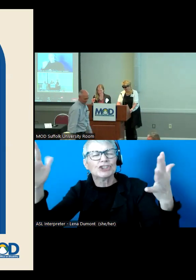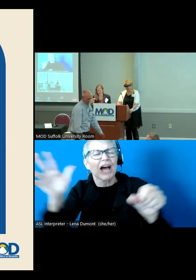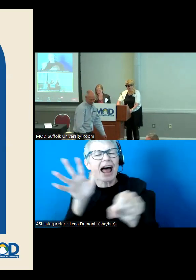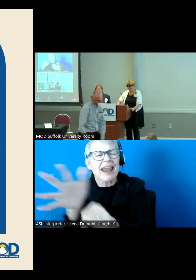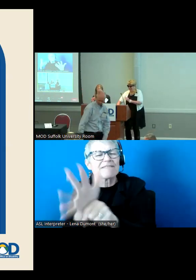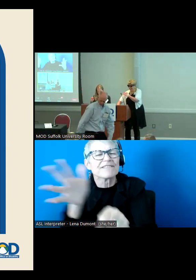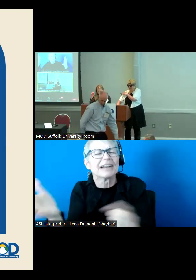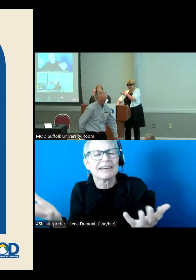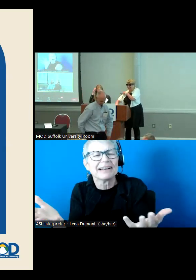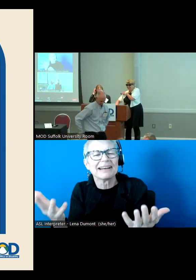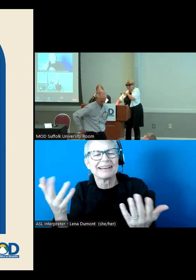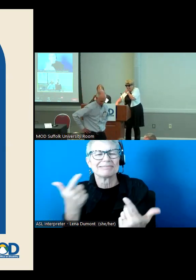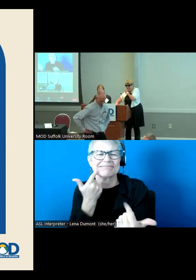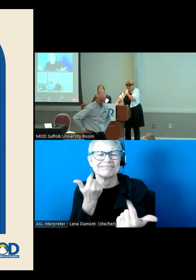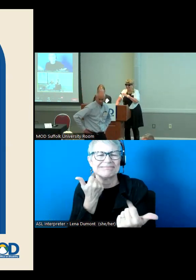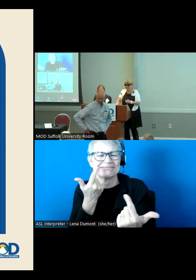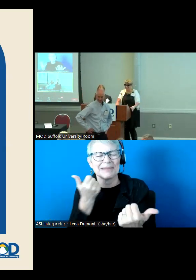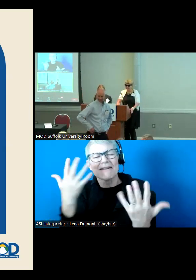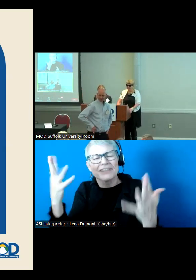We've got a program.